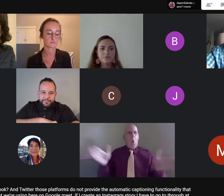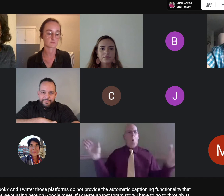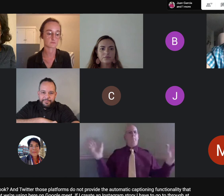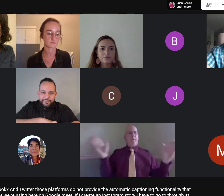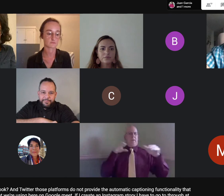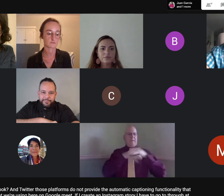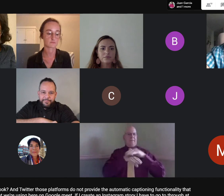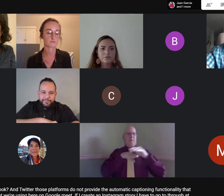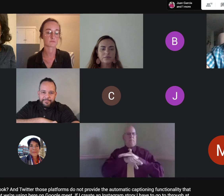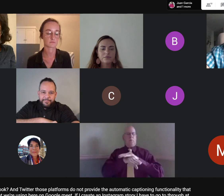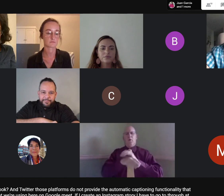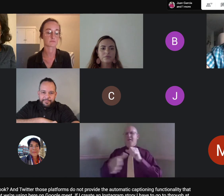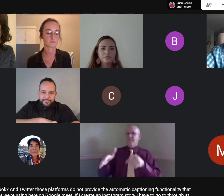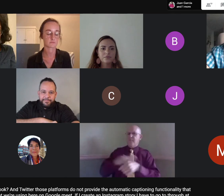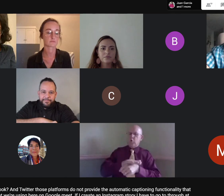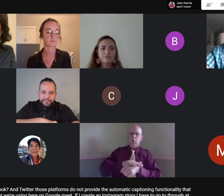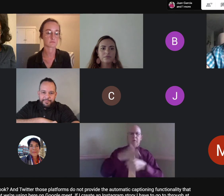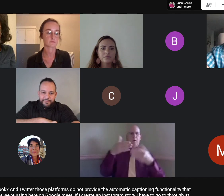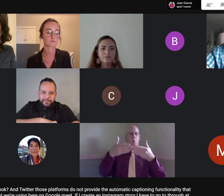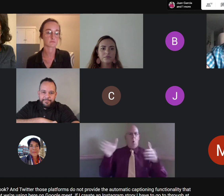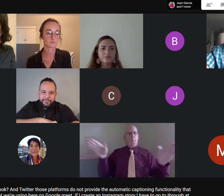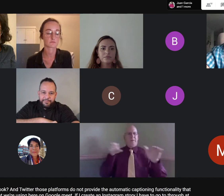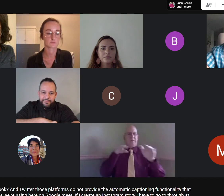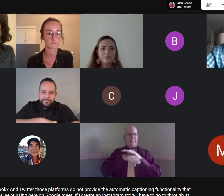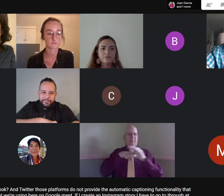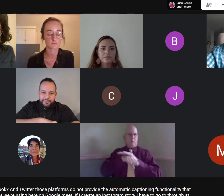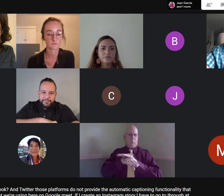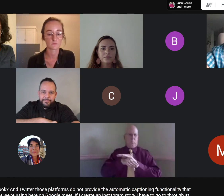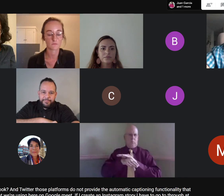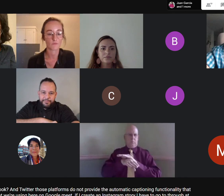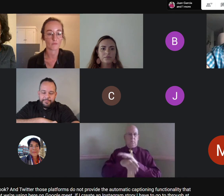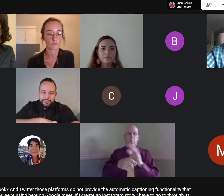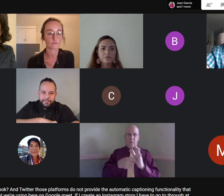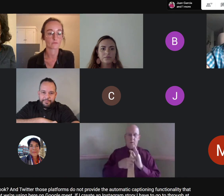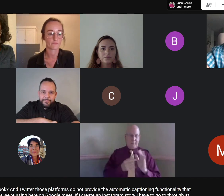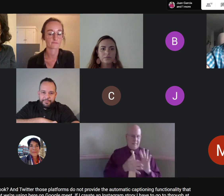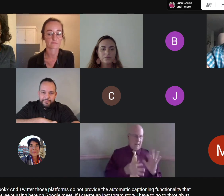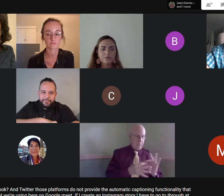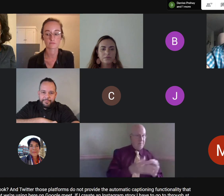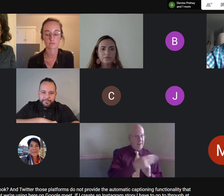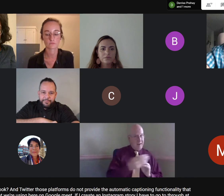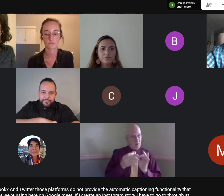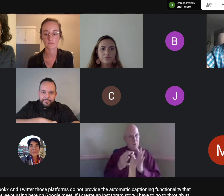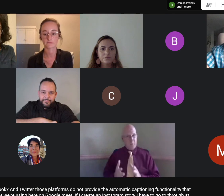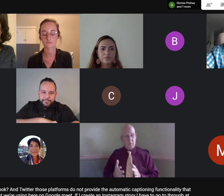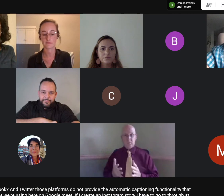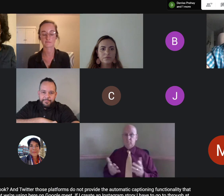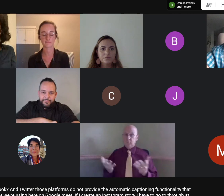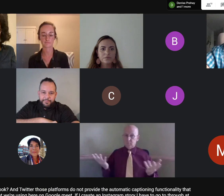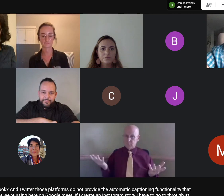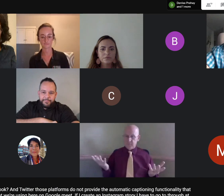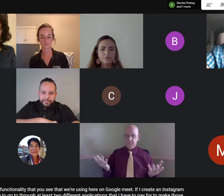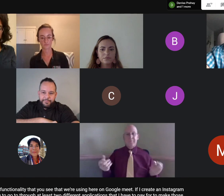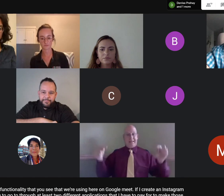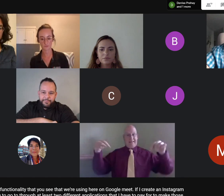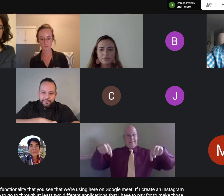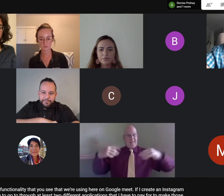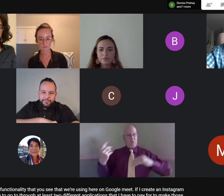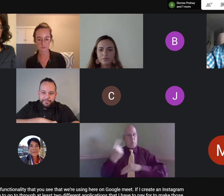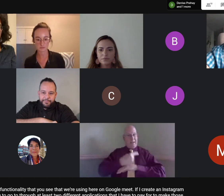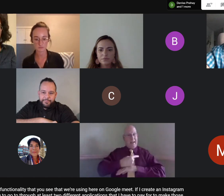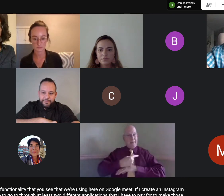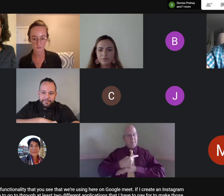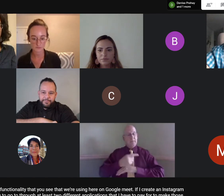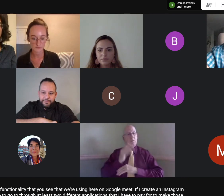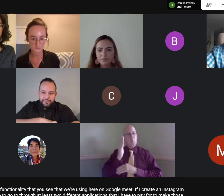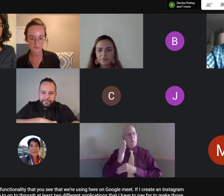fully 100% accessible video accessible. So for this video that we are making now, we're going to